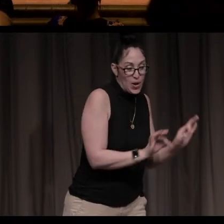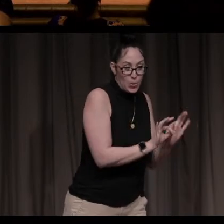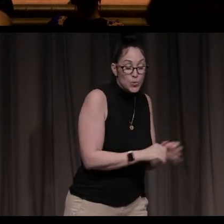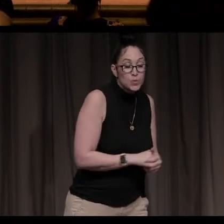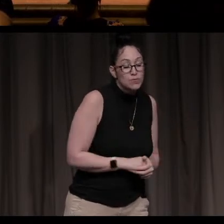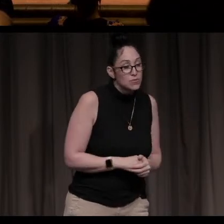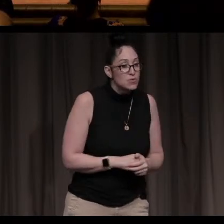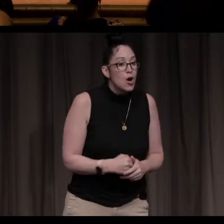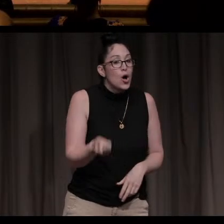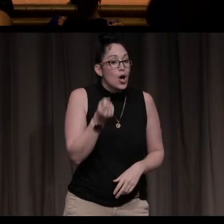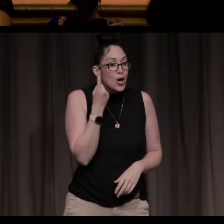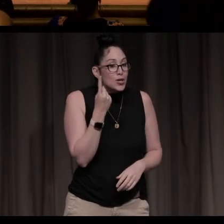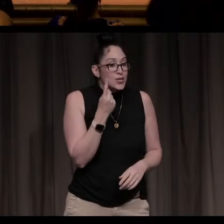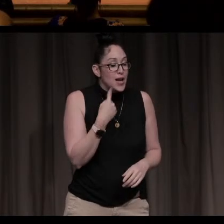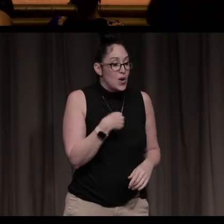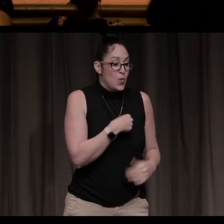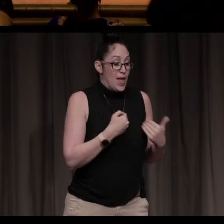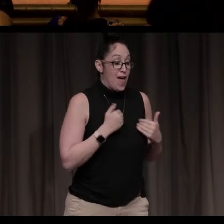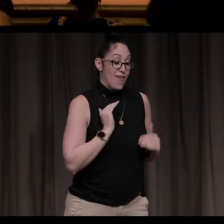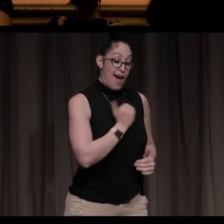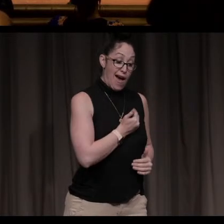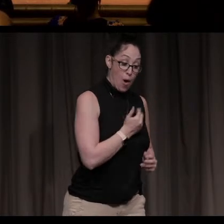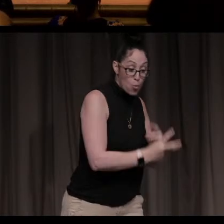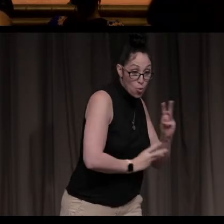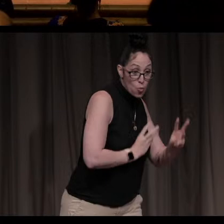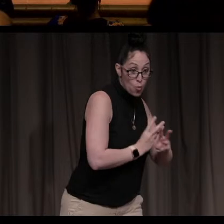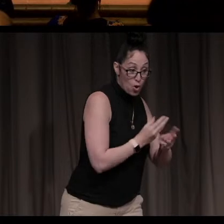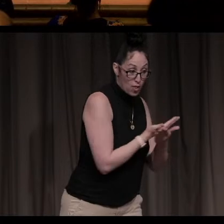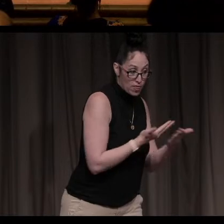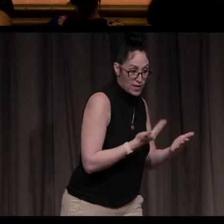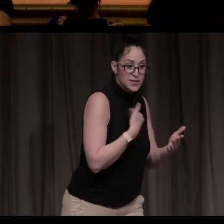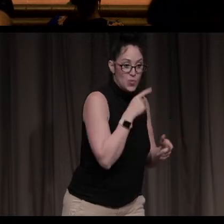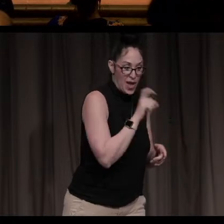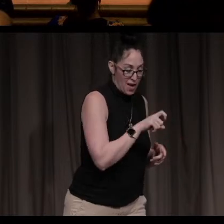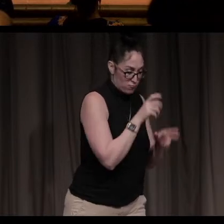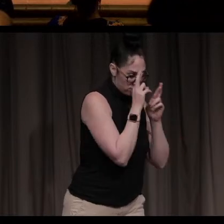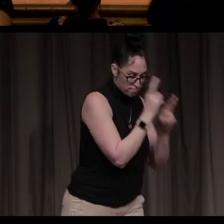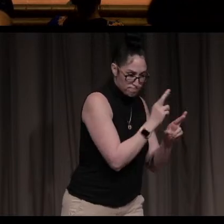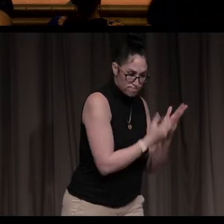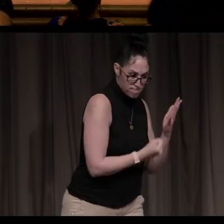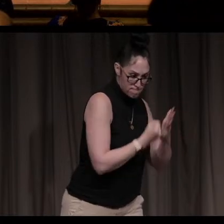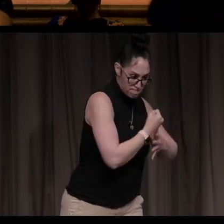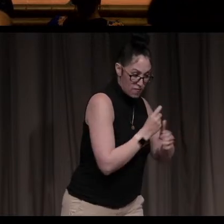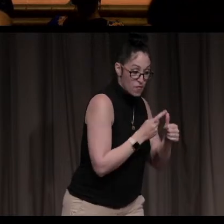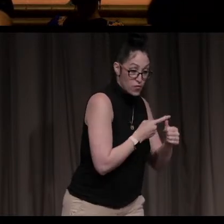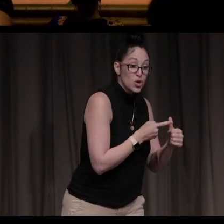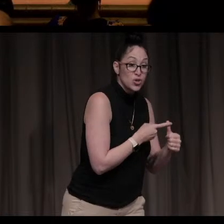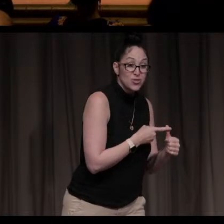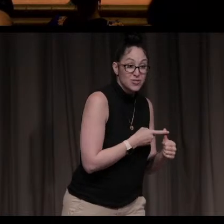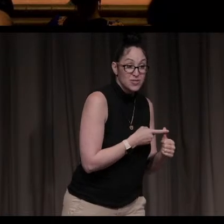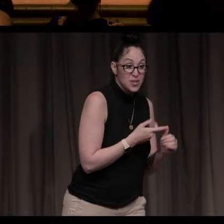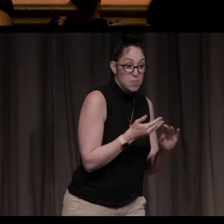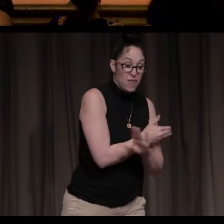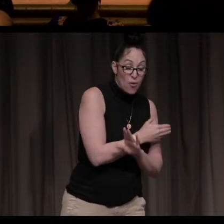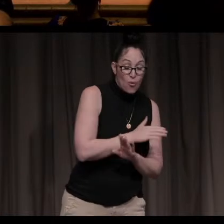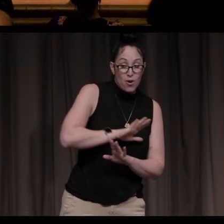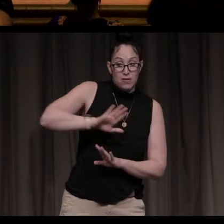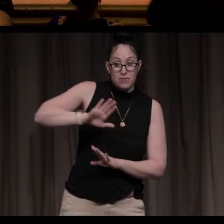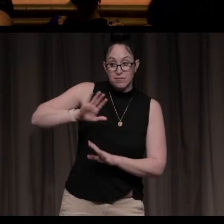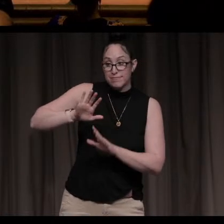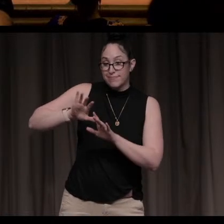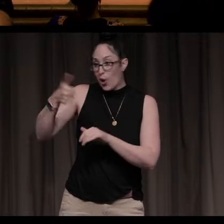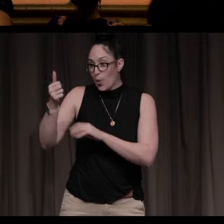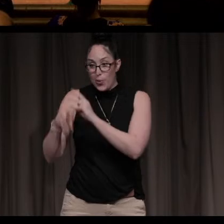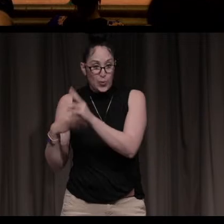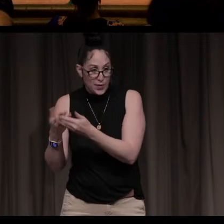we have worldviews to uphold. Sometimes that can overlap, and a lot of times it has definitely things that are very distinct for us